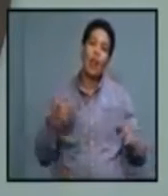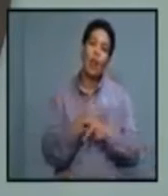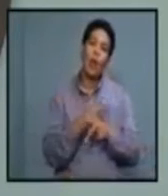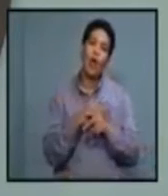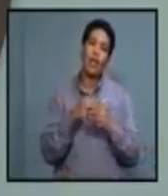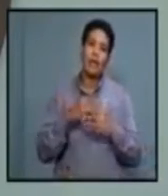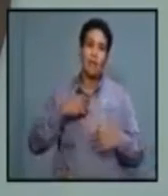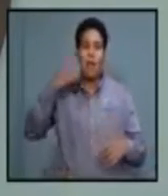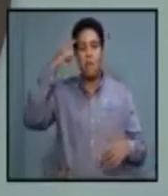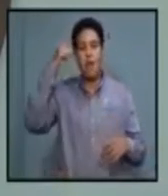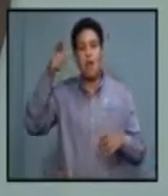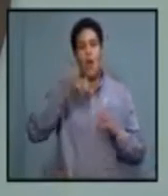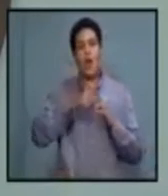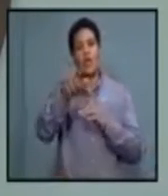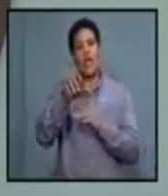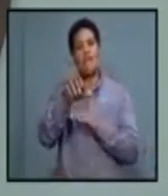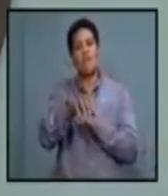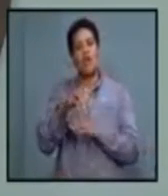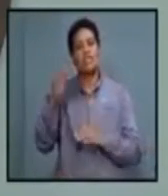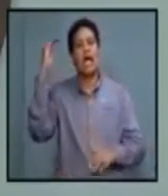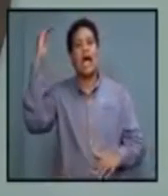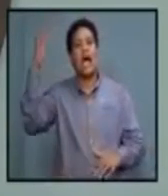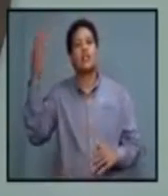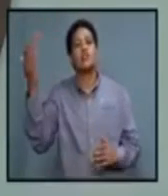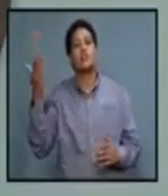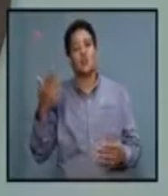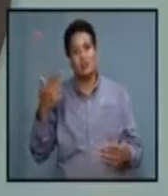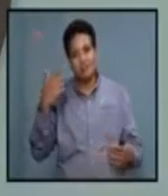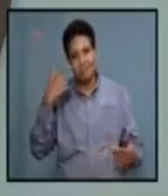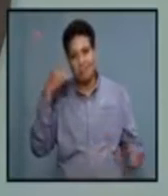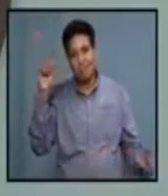adult, to take a vaccine.